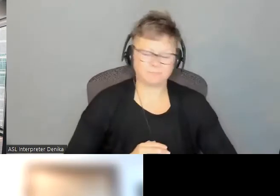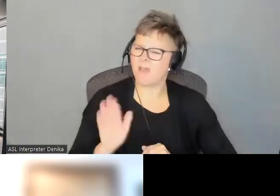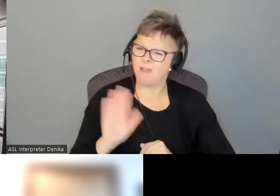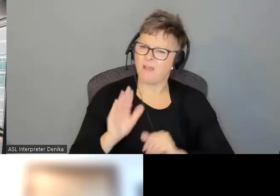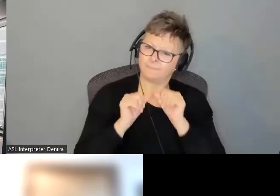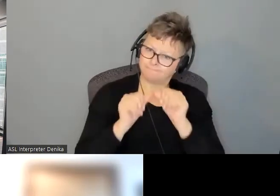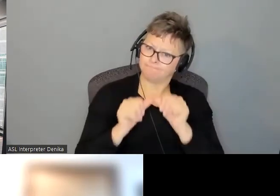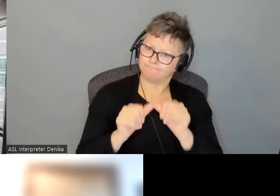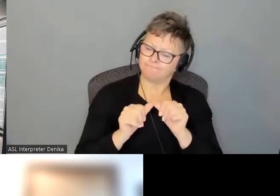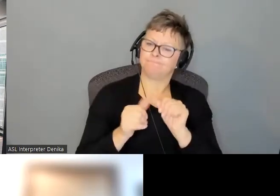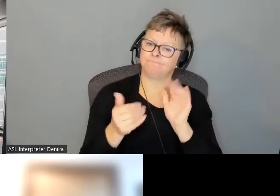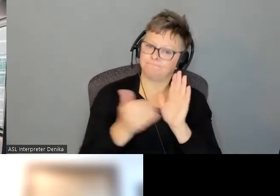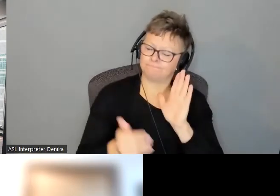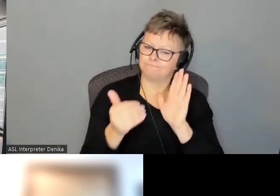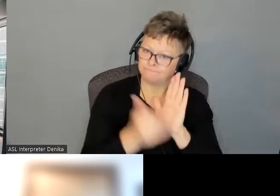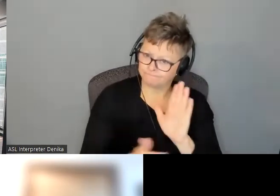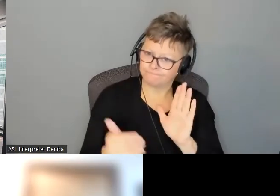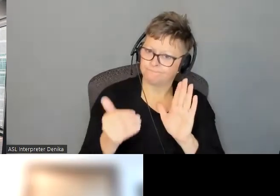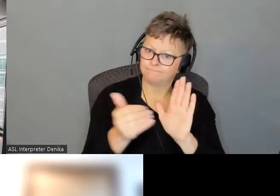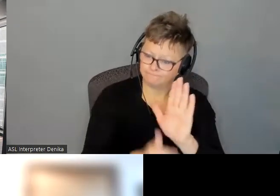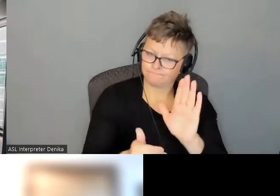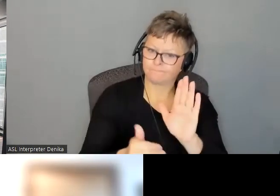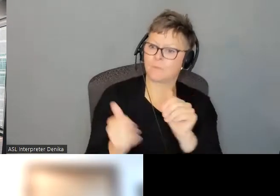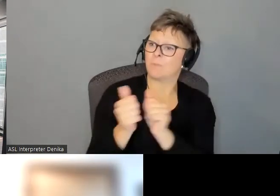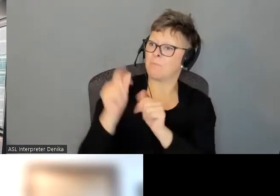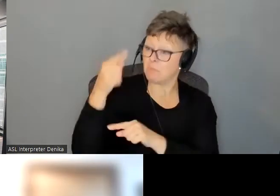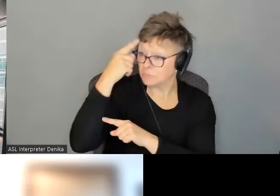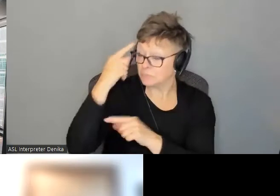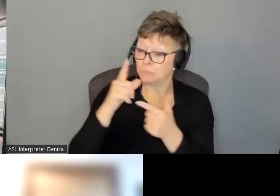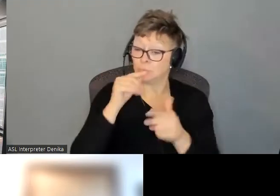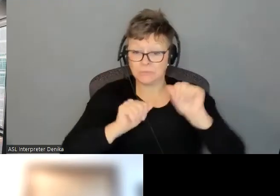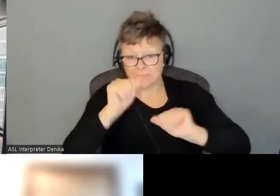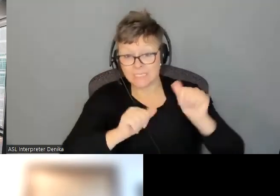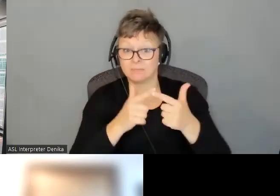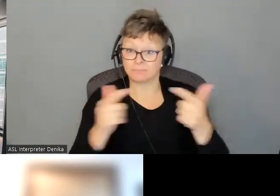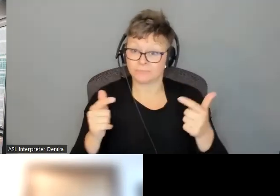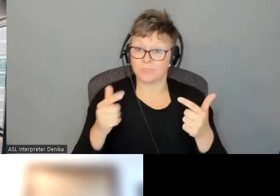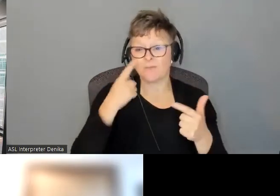conversation as well with the employer, with the assessor, and from our point of view, with Brain in Hand.